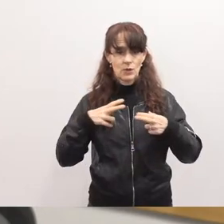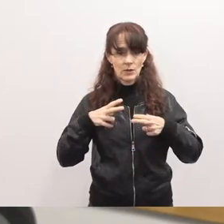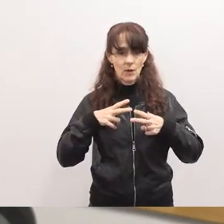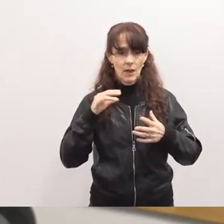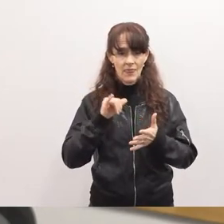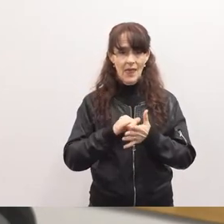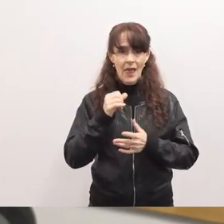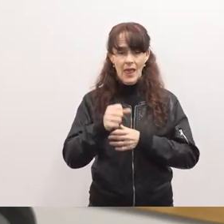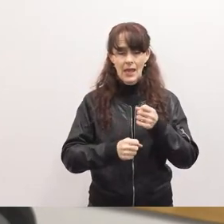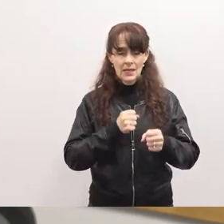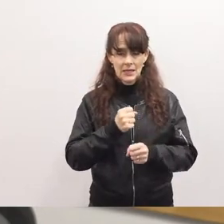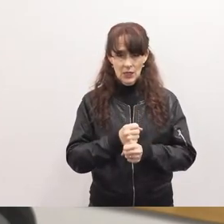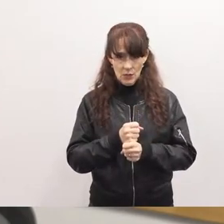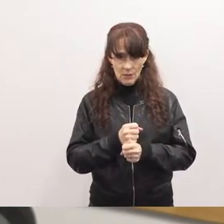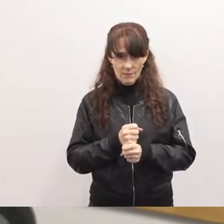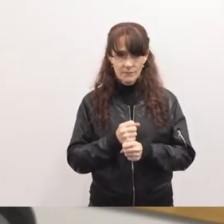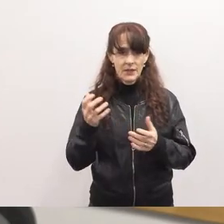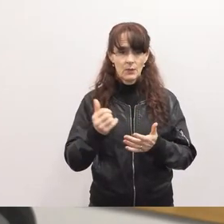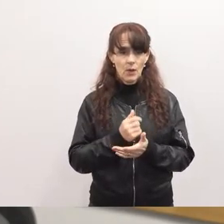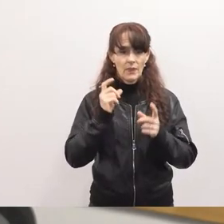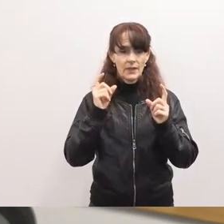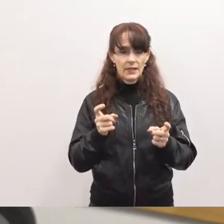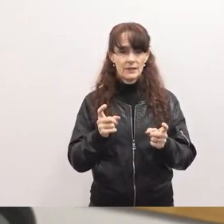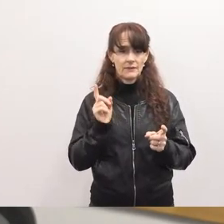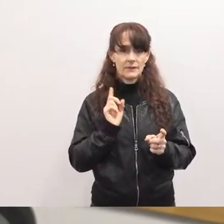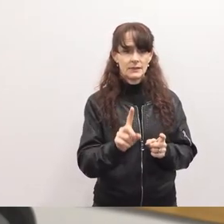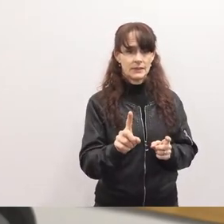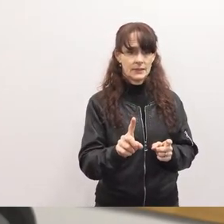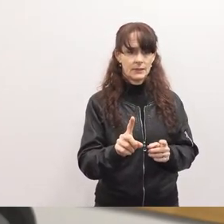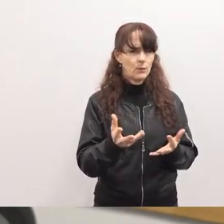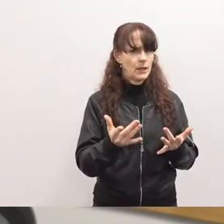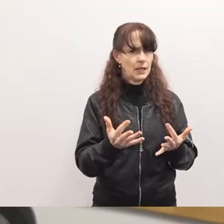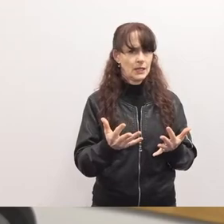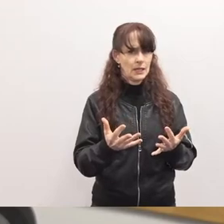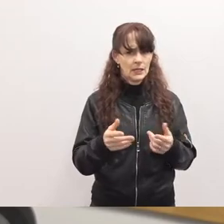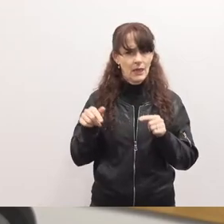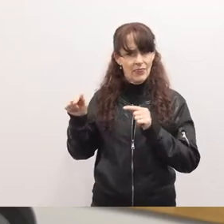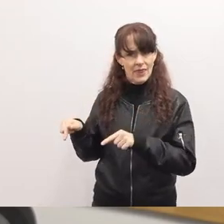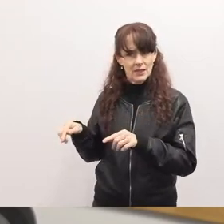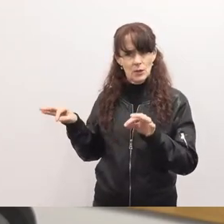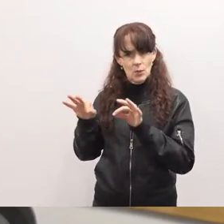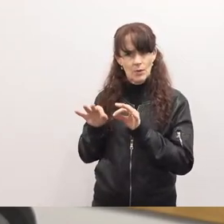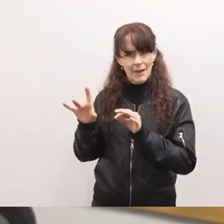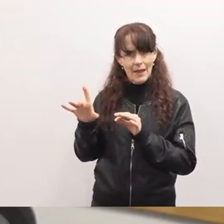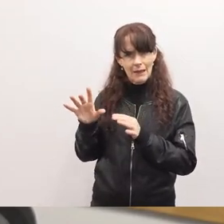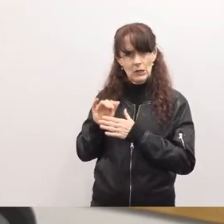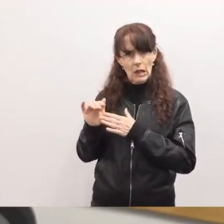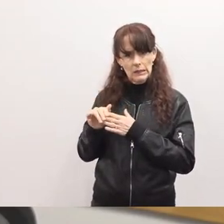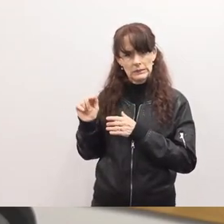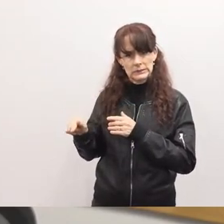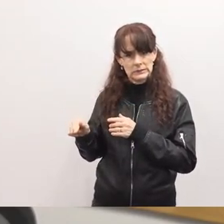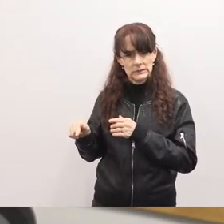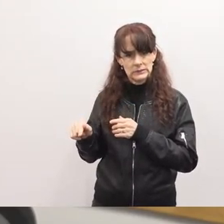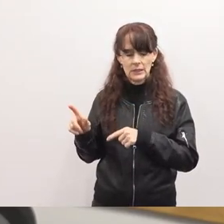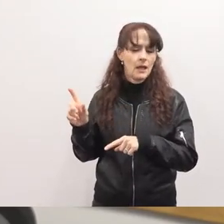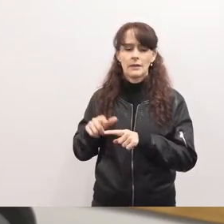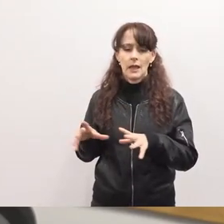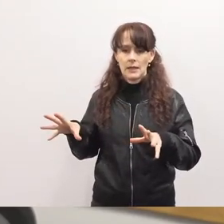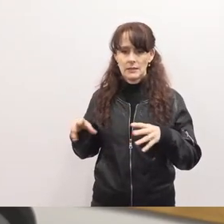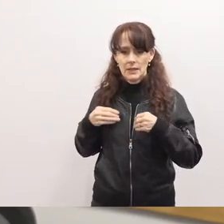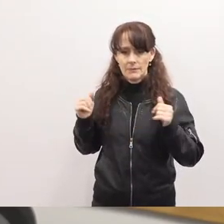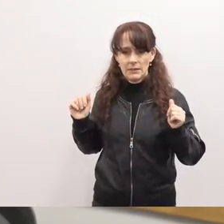year. And he won the gifts, and he came up to me and he said, Wayne, this is worth about $800. I think I can't take